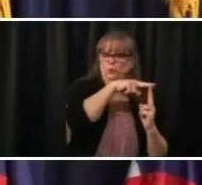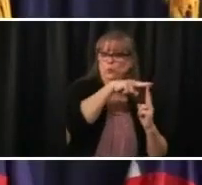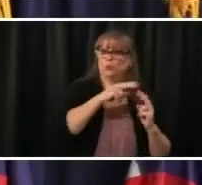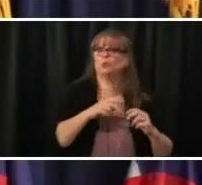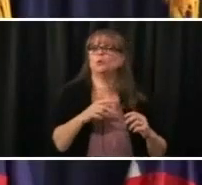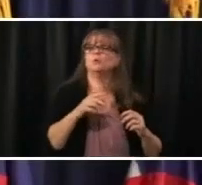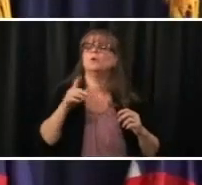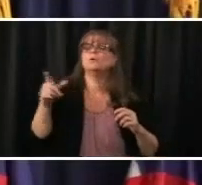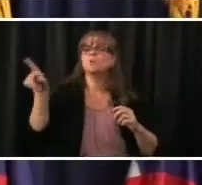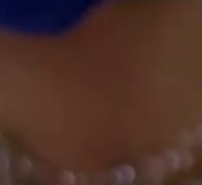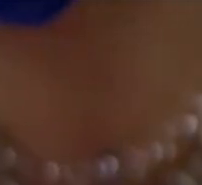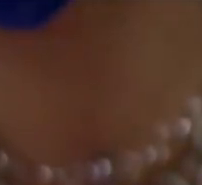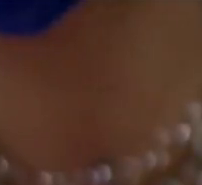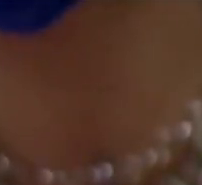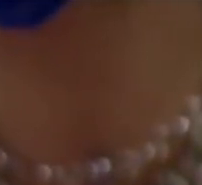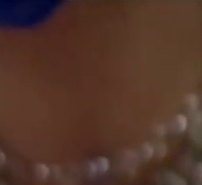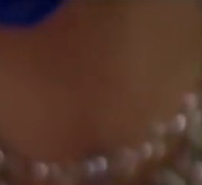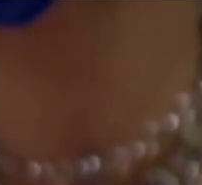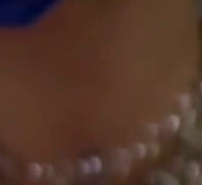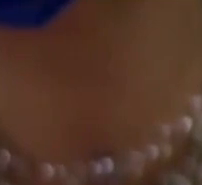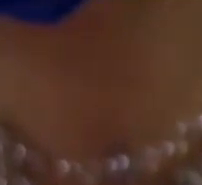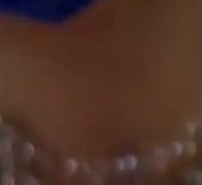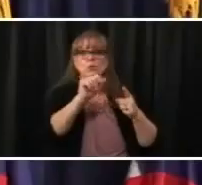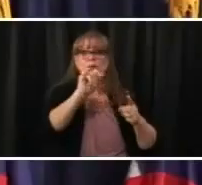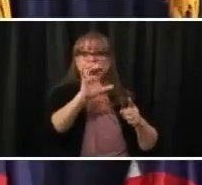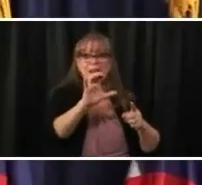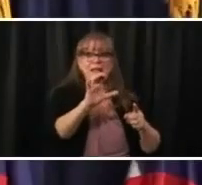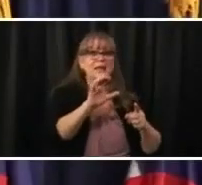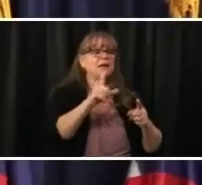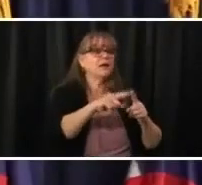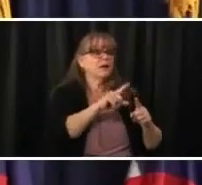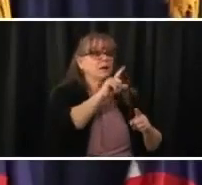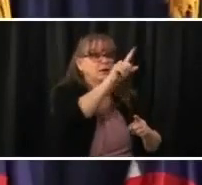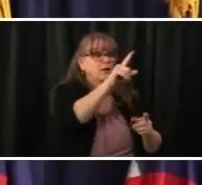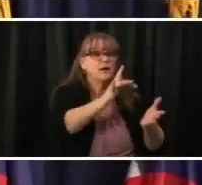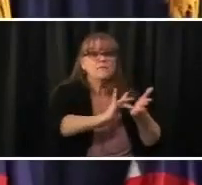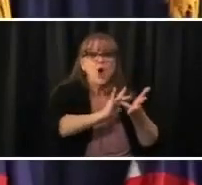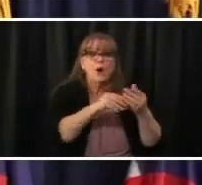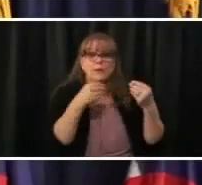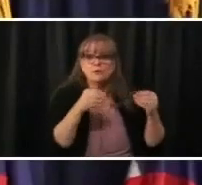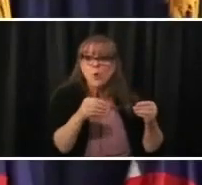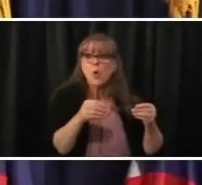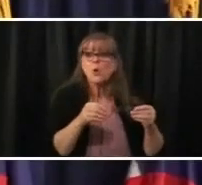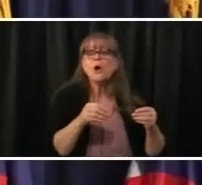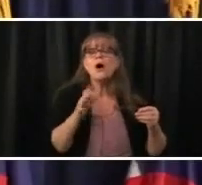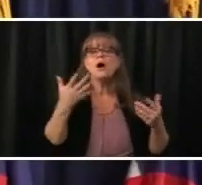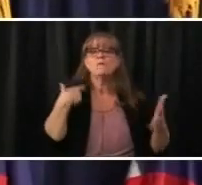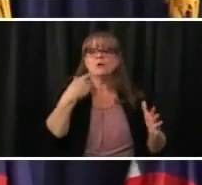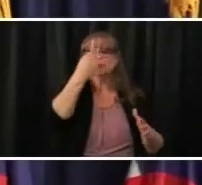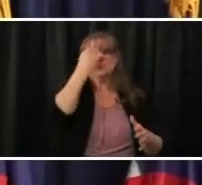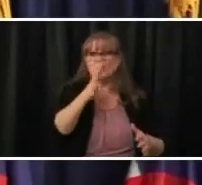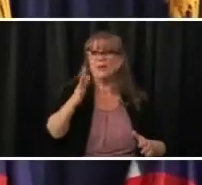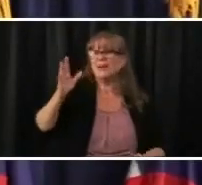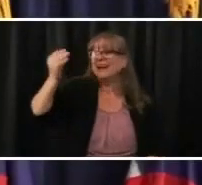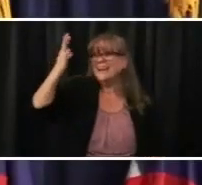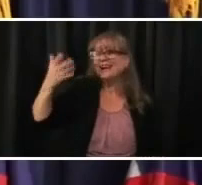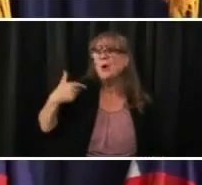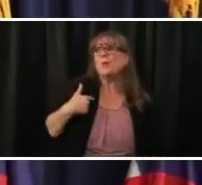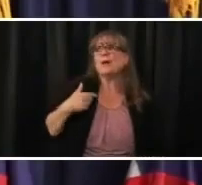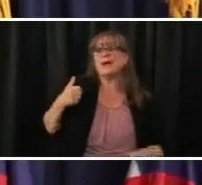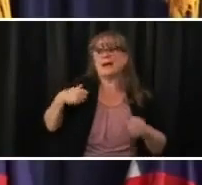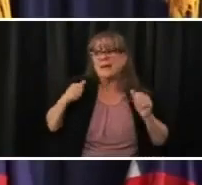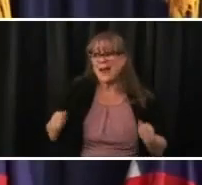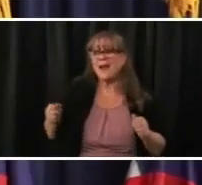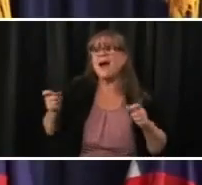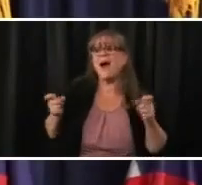other governors across the country have some concerns with that announcement. We want to make sure that states are in a position to hold those pharmacies and community health clinics